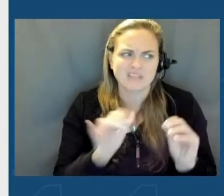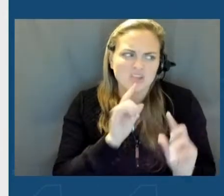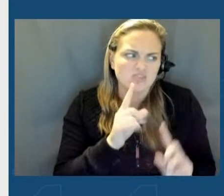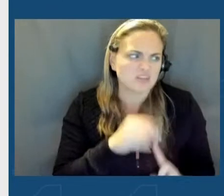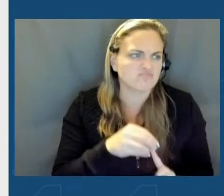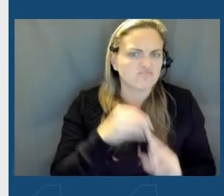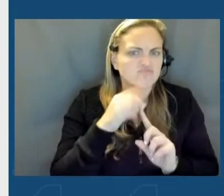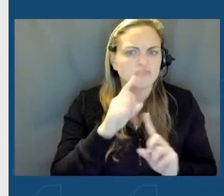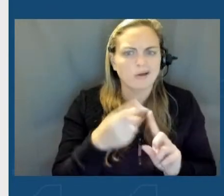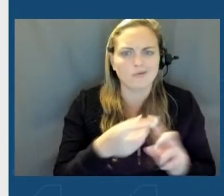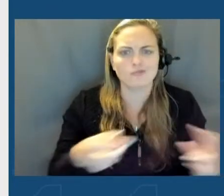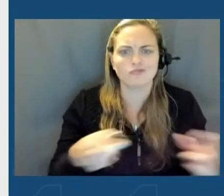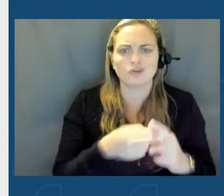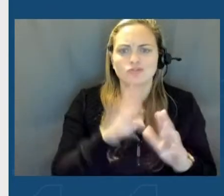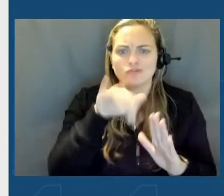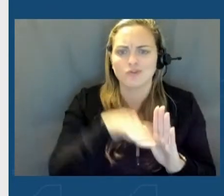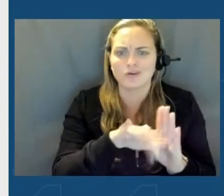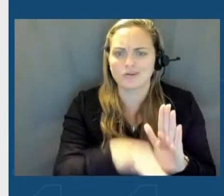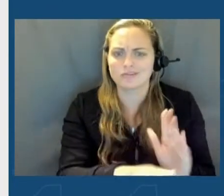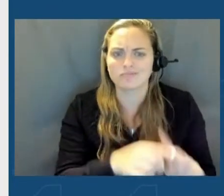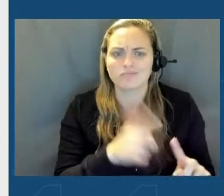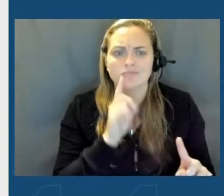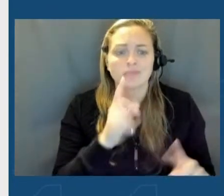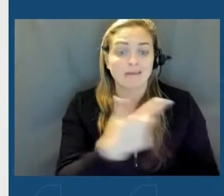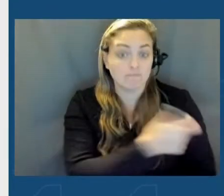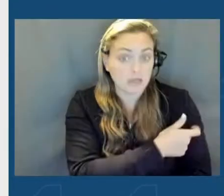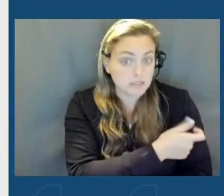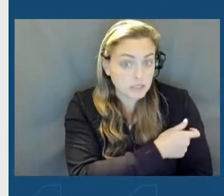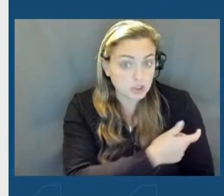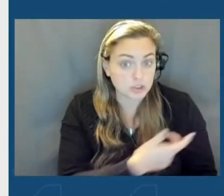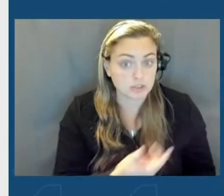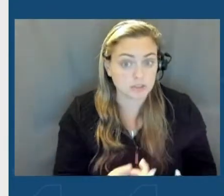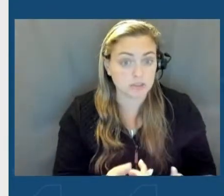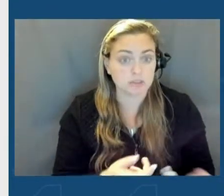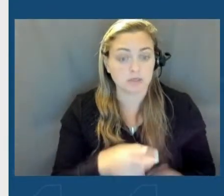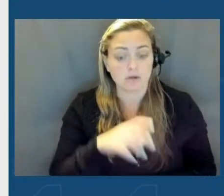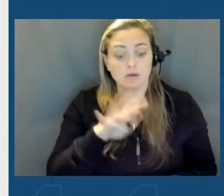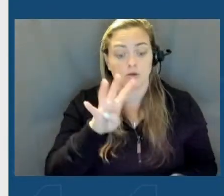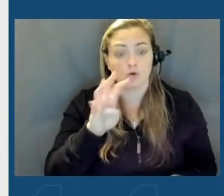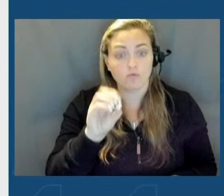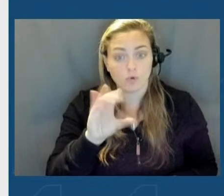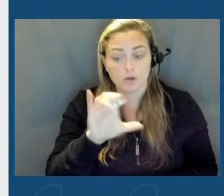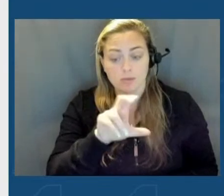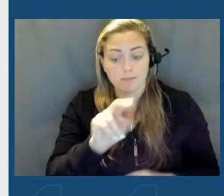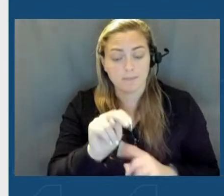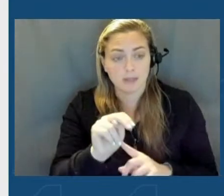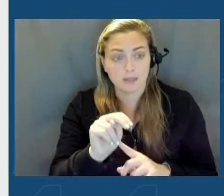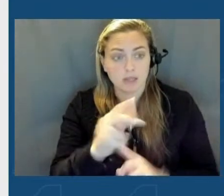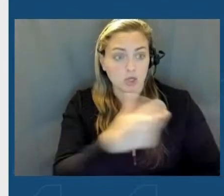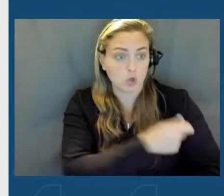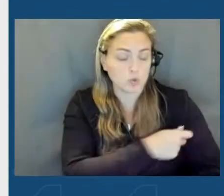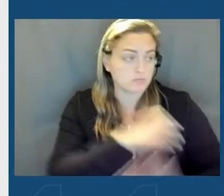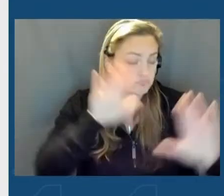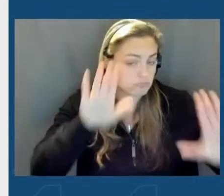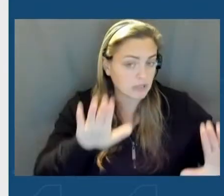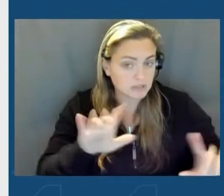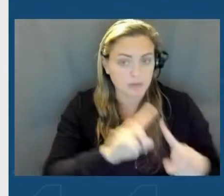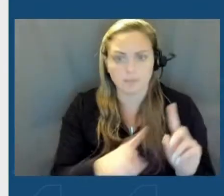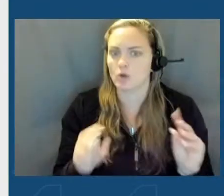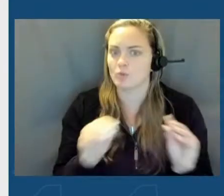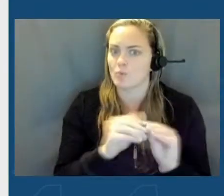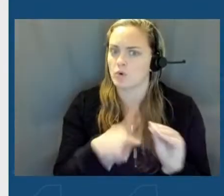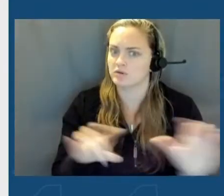regional variances right now, which is good. Vaccination, 40 million doses, extraordinary, but there's more to be